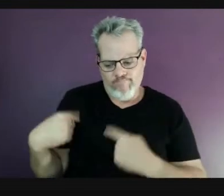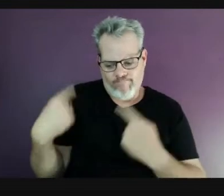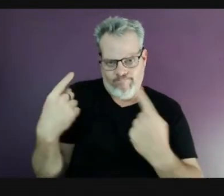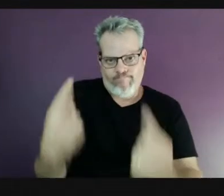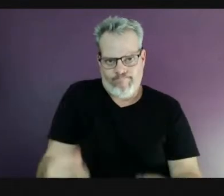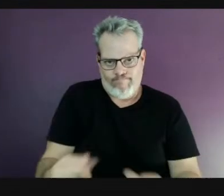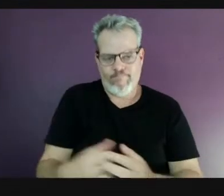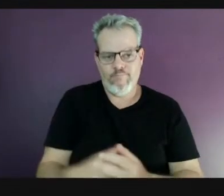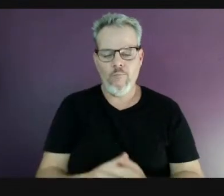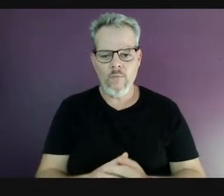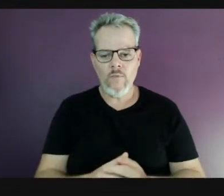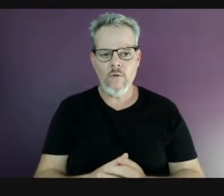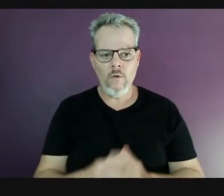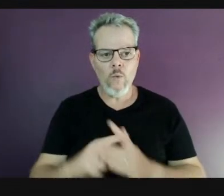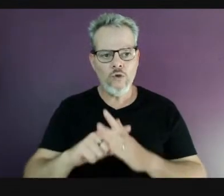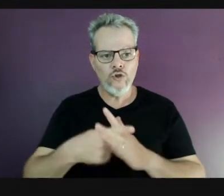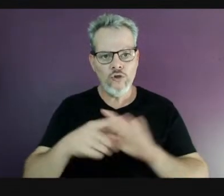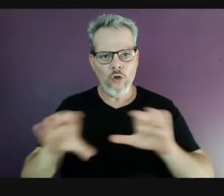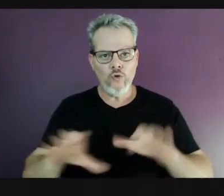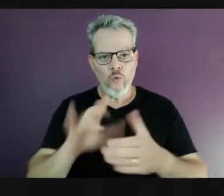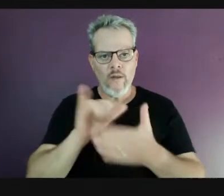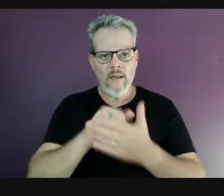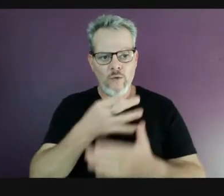So we'll get into that here shortly.